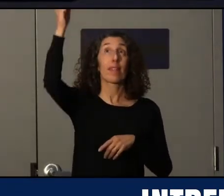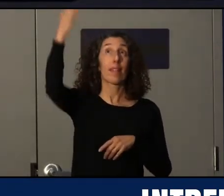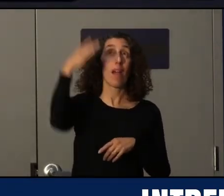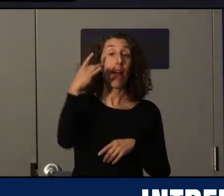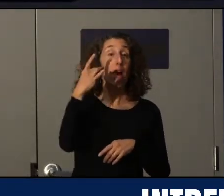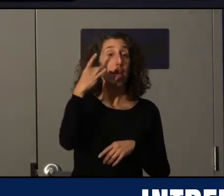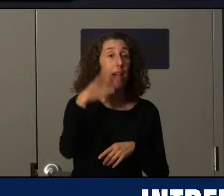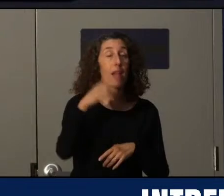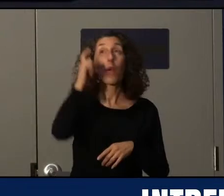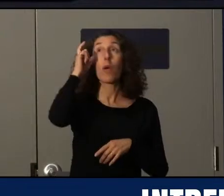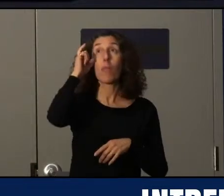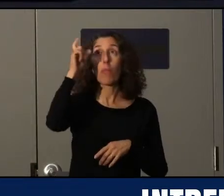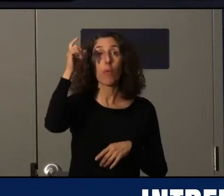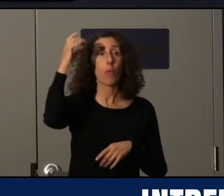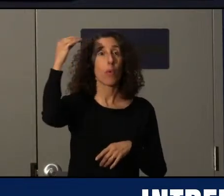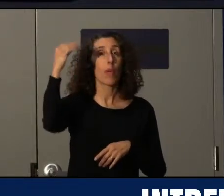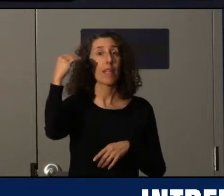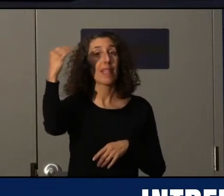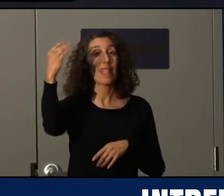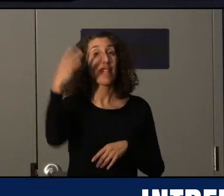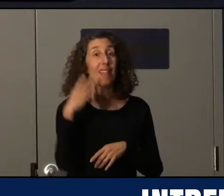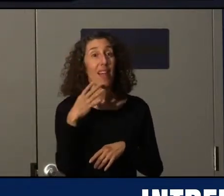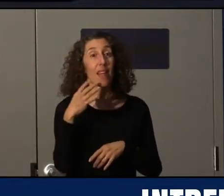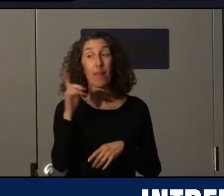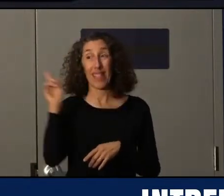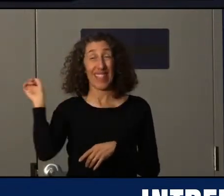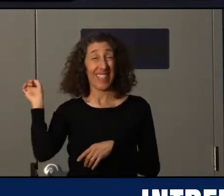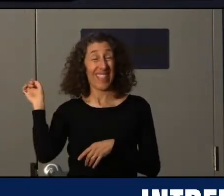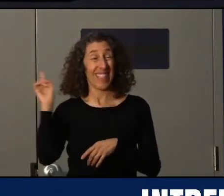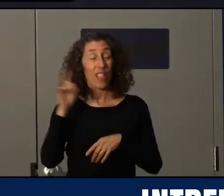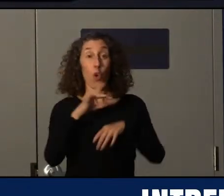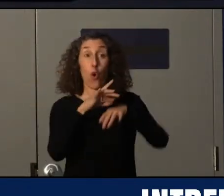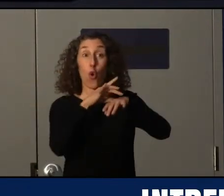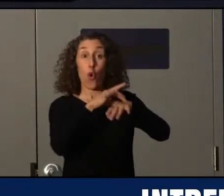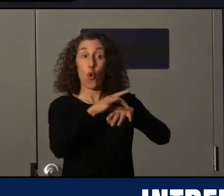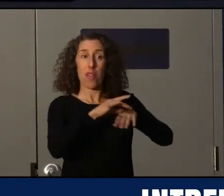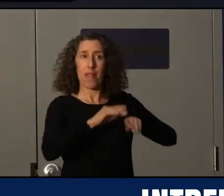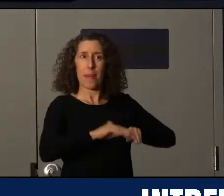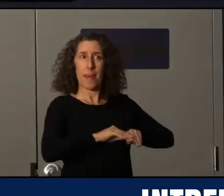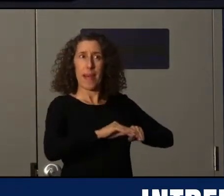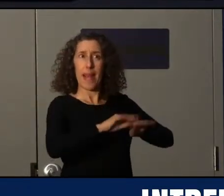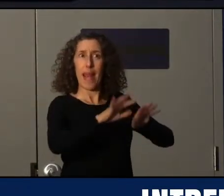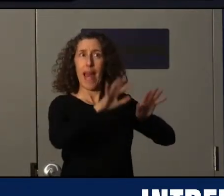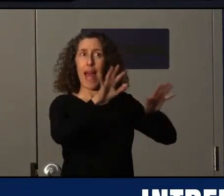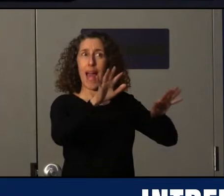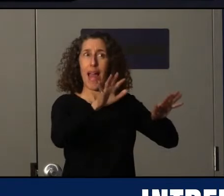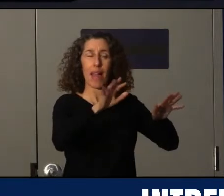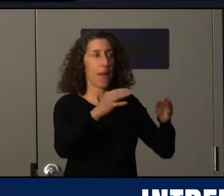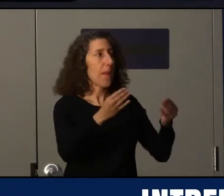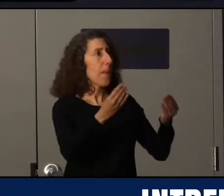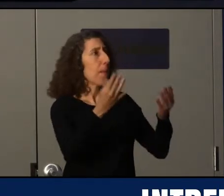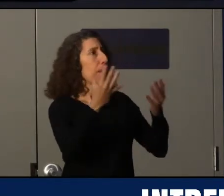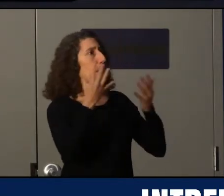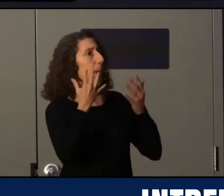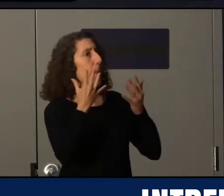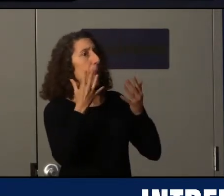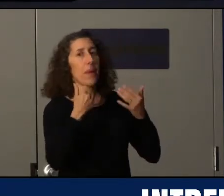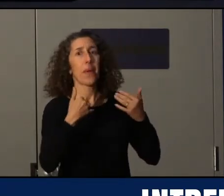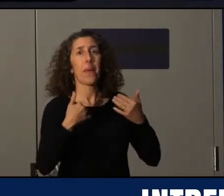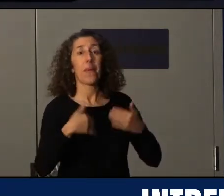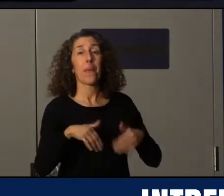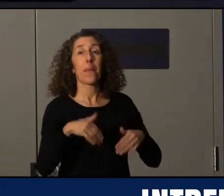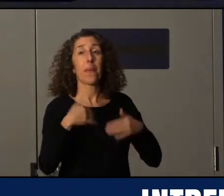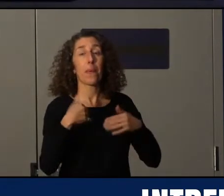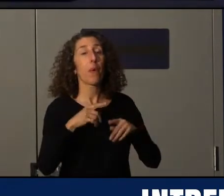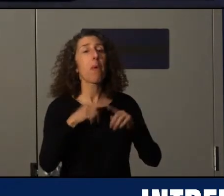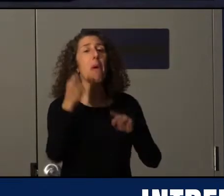light, not sunlight, our beautiful planet. But like you were saying, there's going to be a time when we get so far away that you won't be